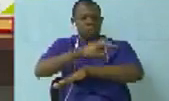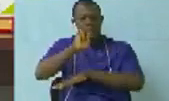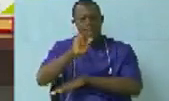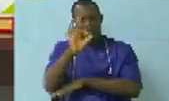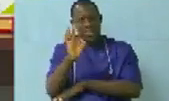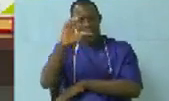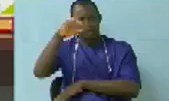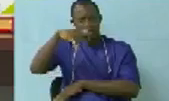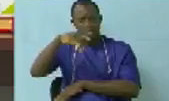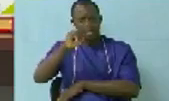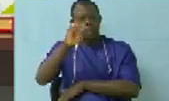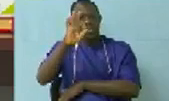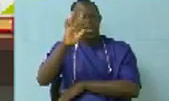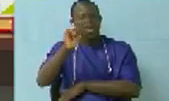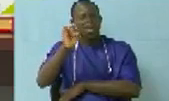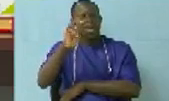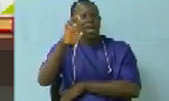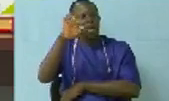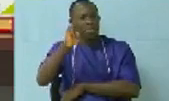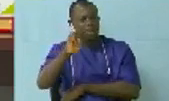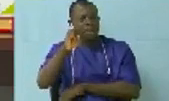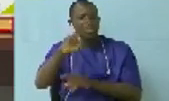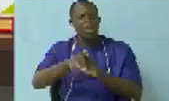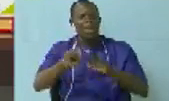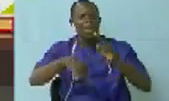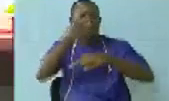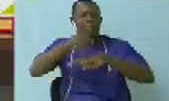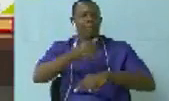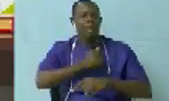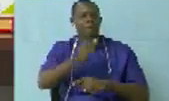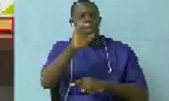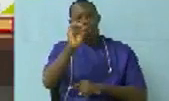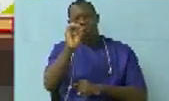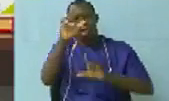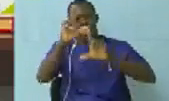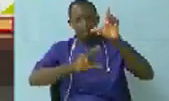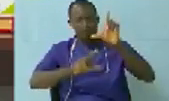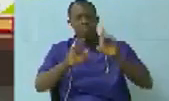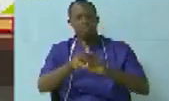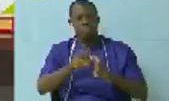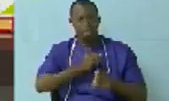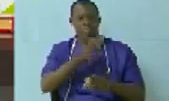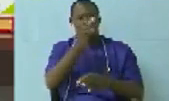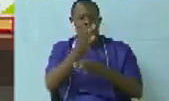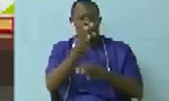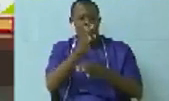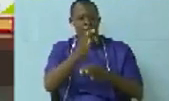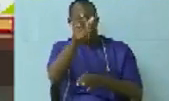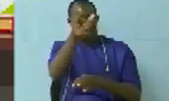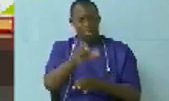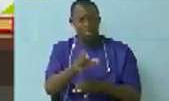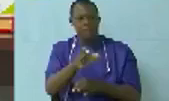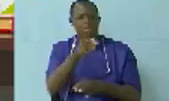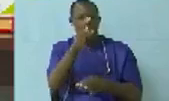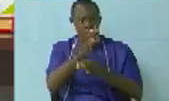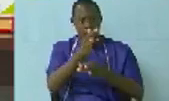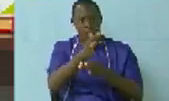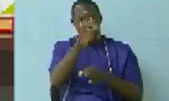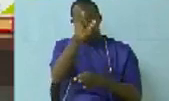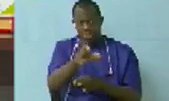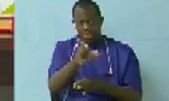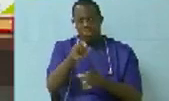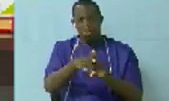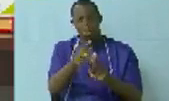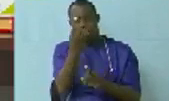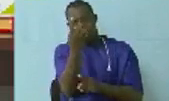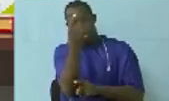School, After my O-levels, I taught for 1 year at St. Edward Secondary School at Biam.